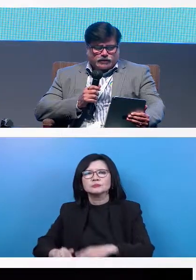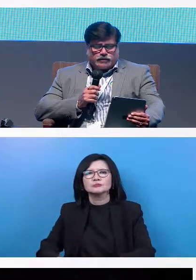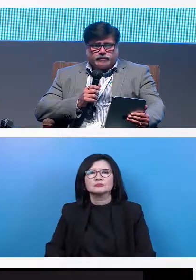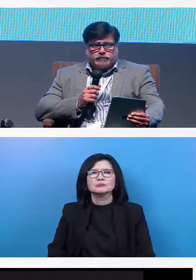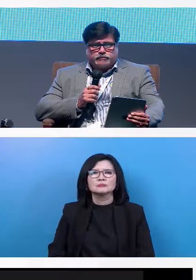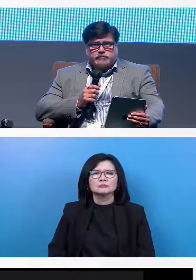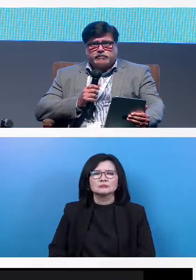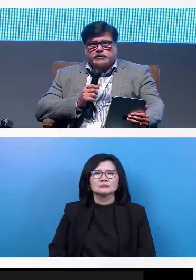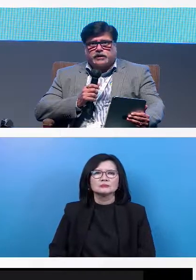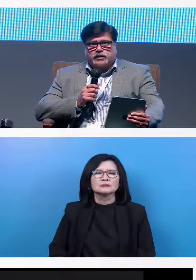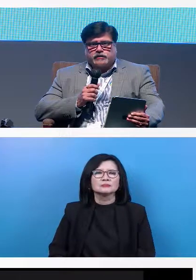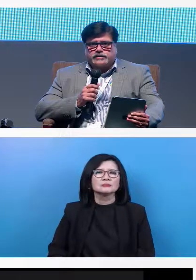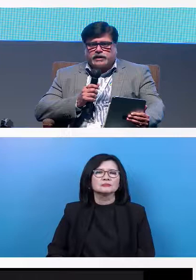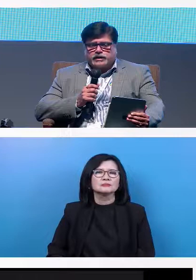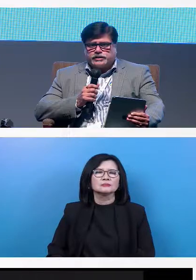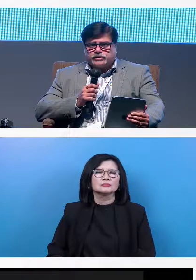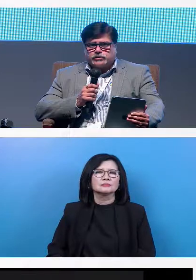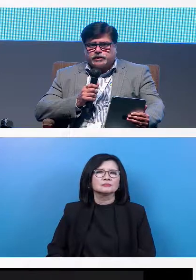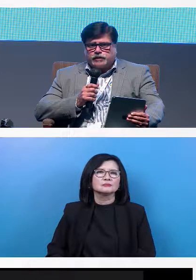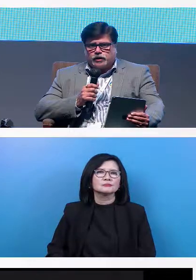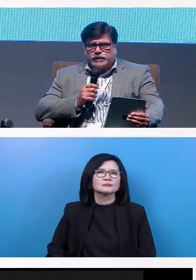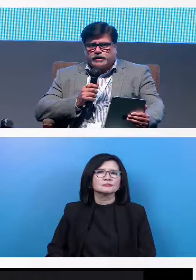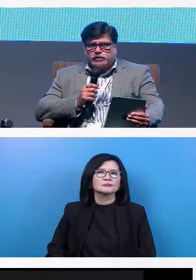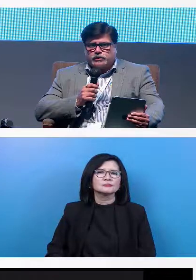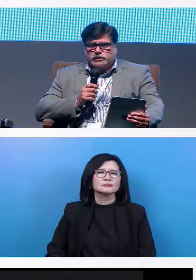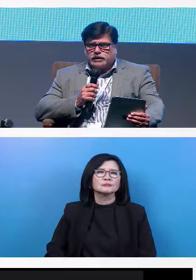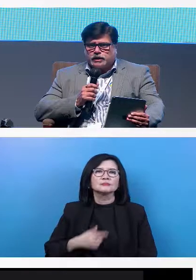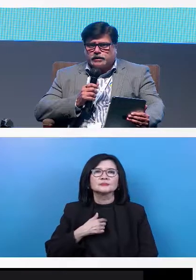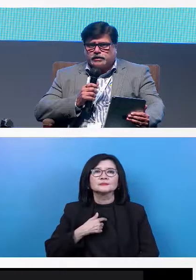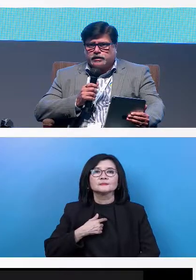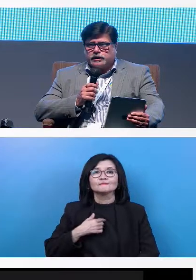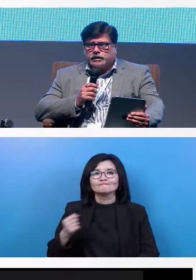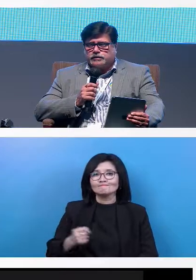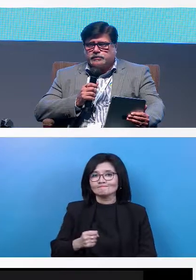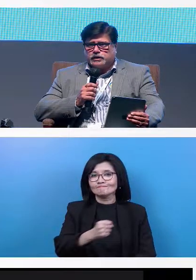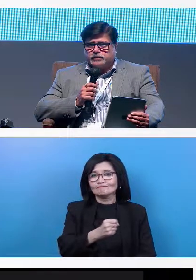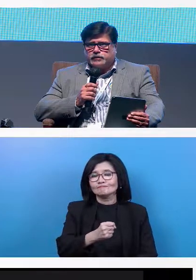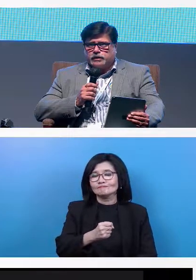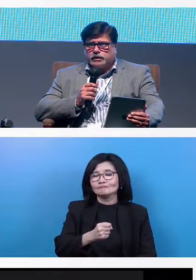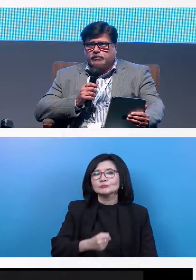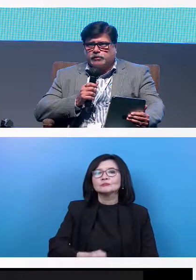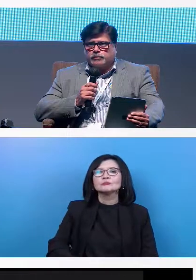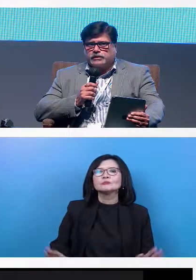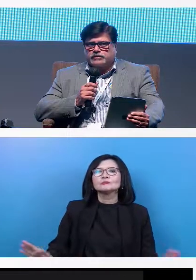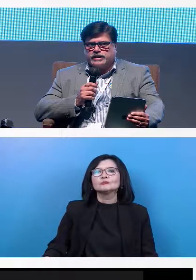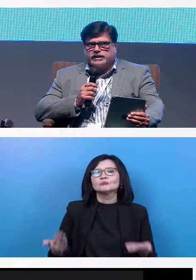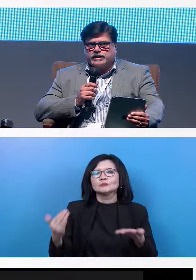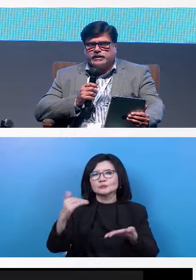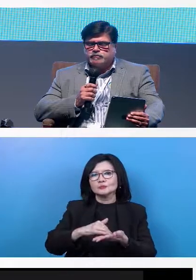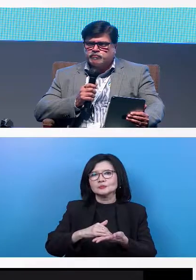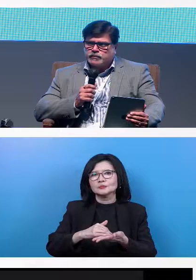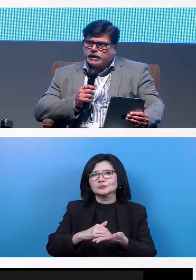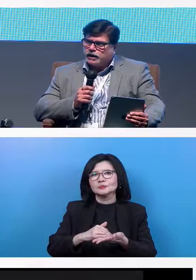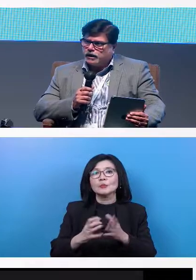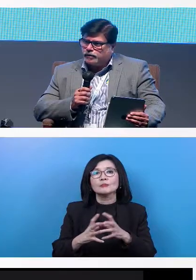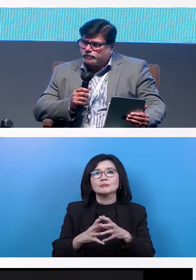Improving recovery strategies or developing those, I think the key, I want to make three